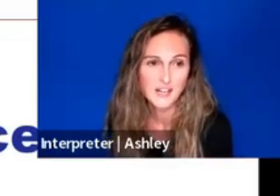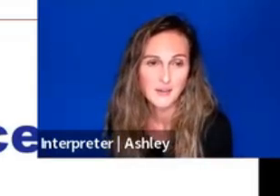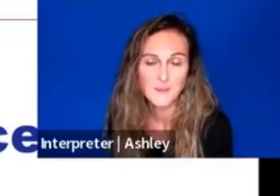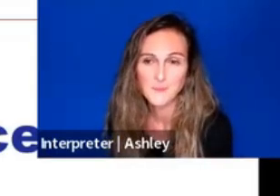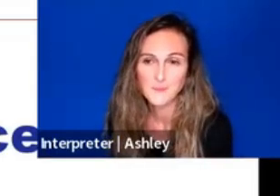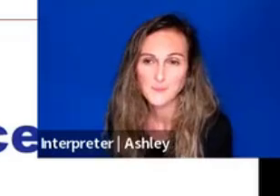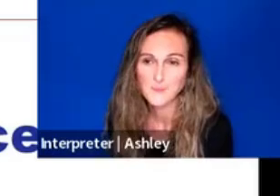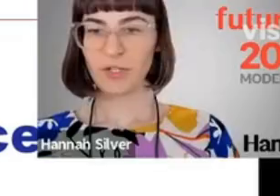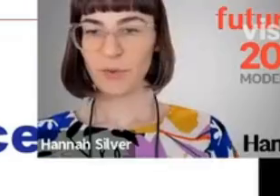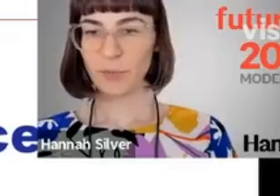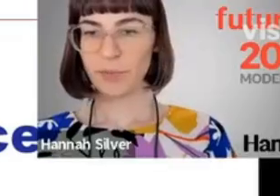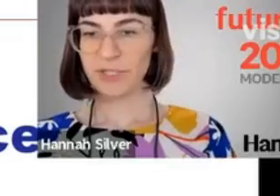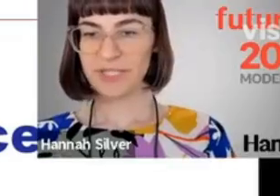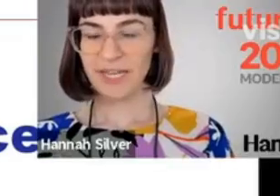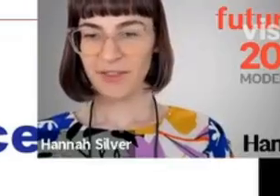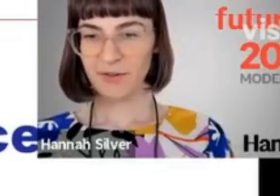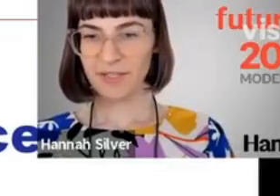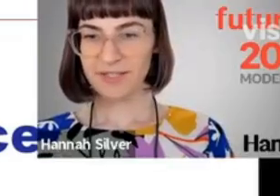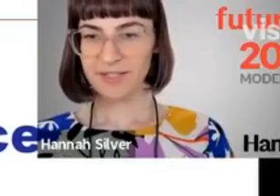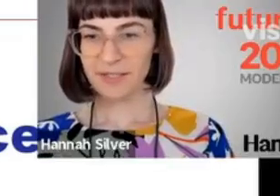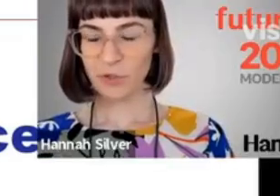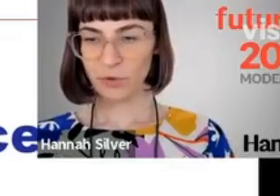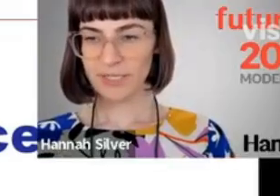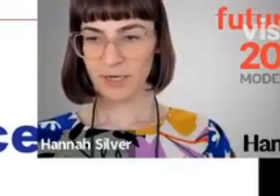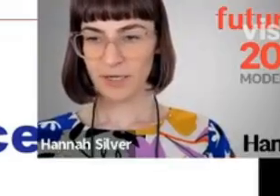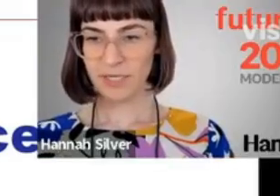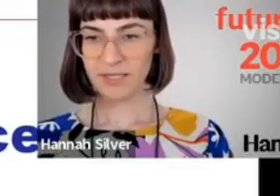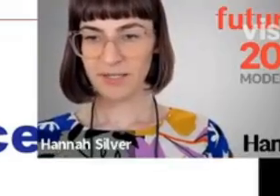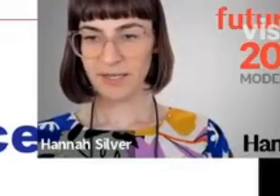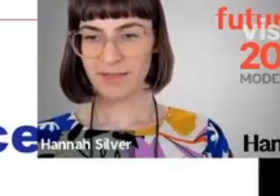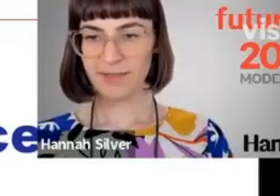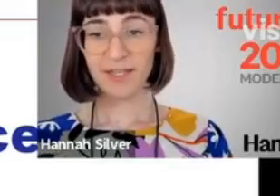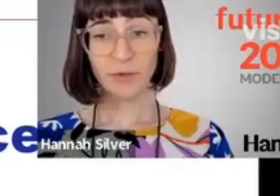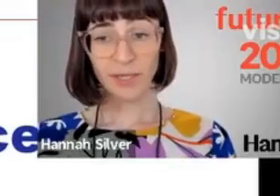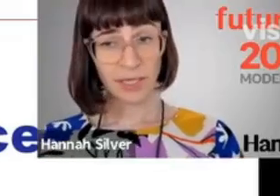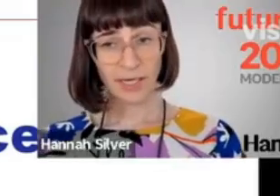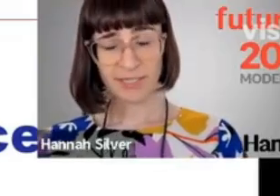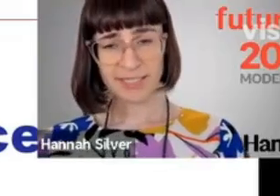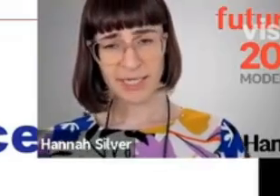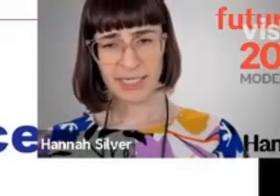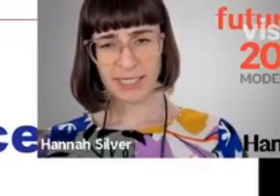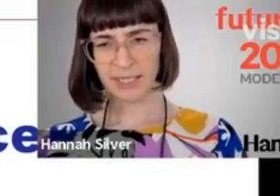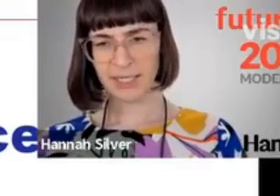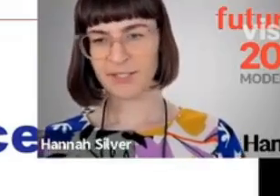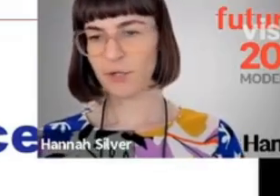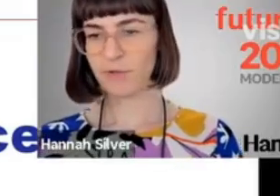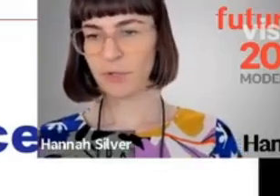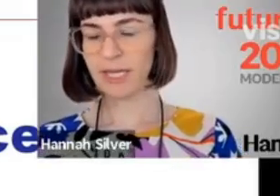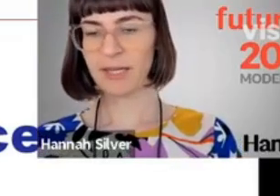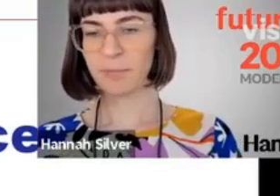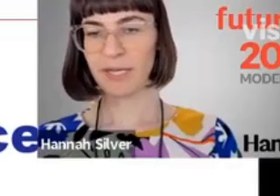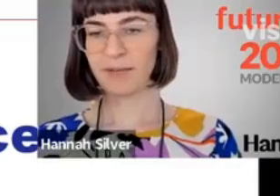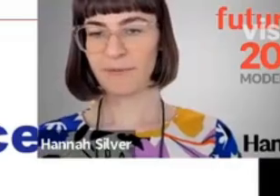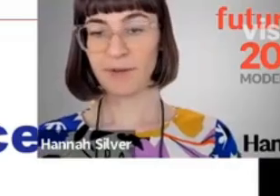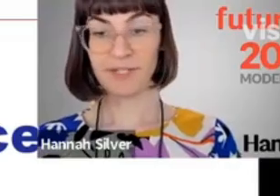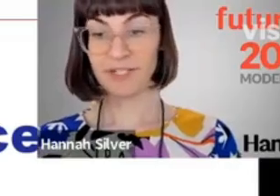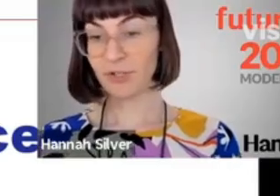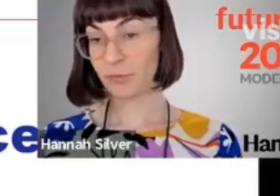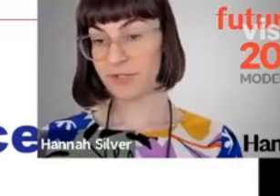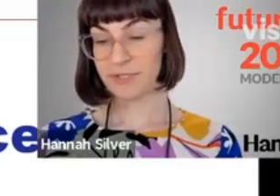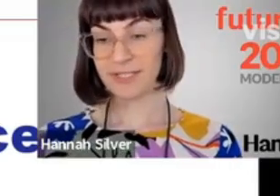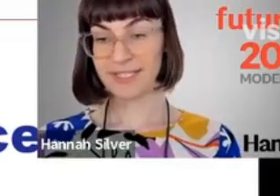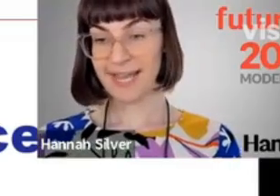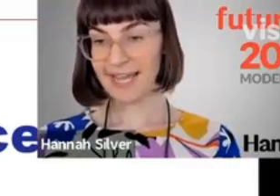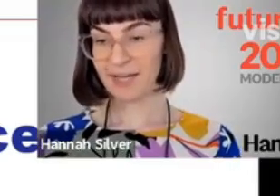right here. So we put together this Google document. I think you can comment on it. Let us know if you can't, but if you have